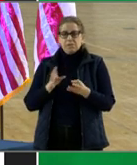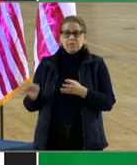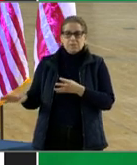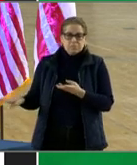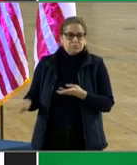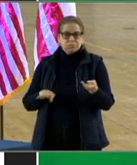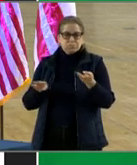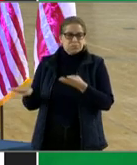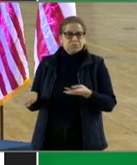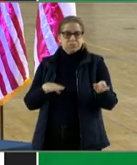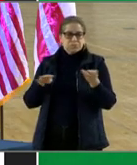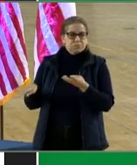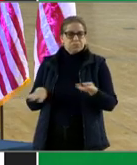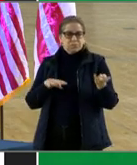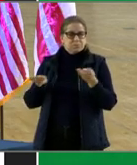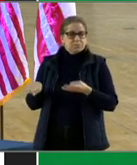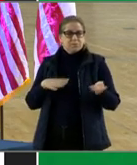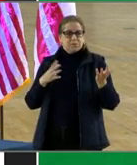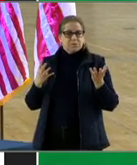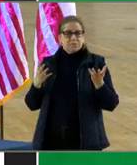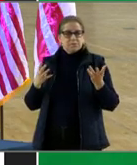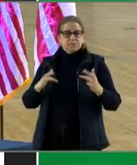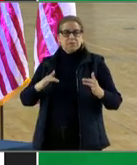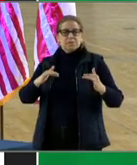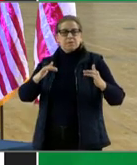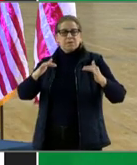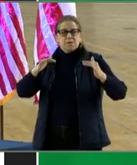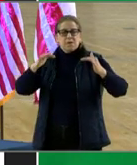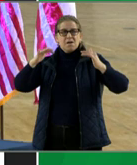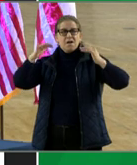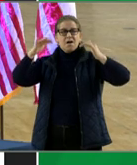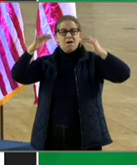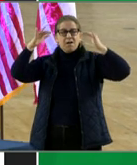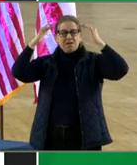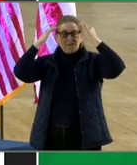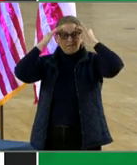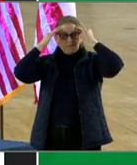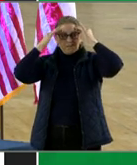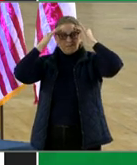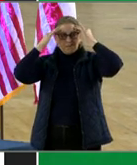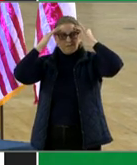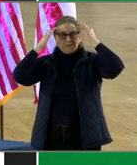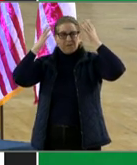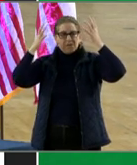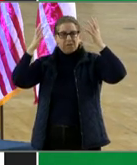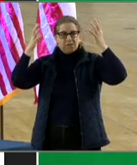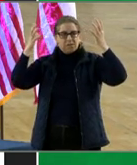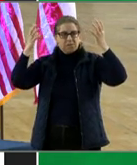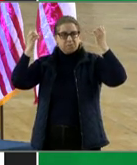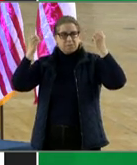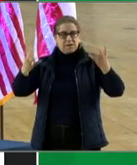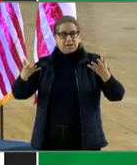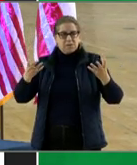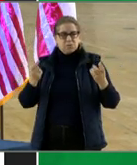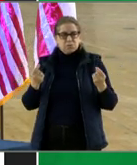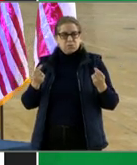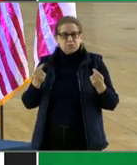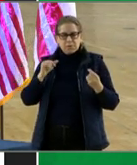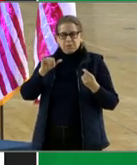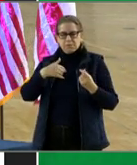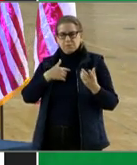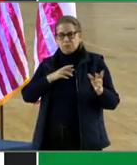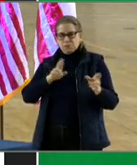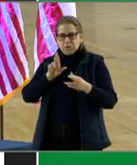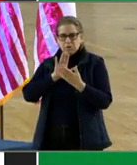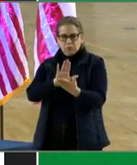hospital accommodate their need for more space. And so that's how we have approached that, because these folks are in the hospital